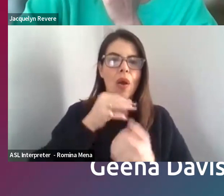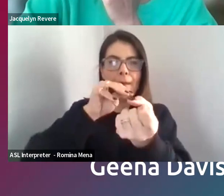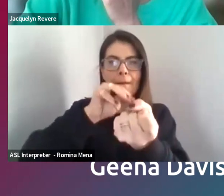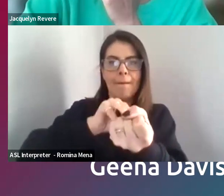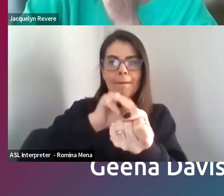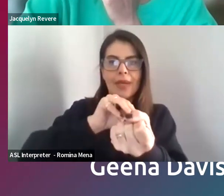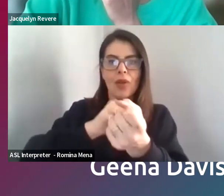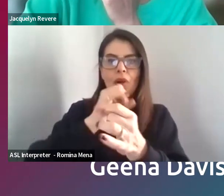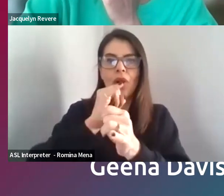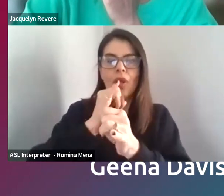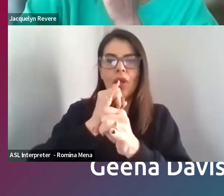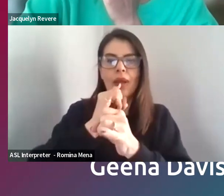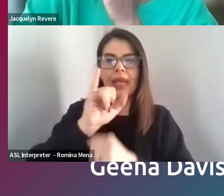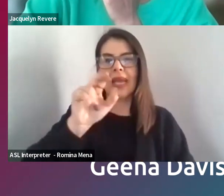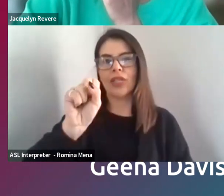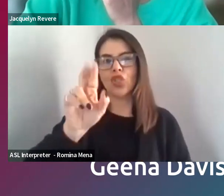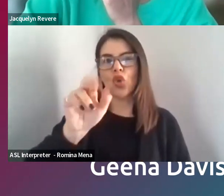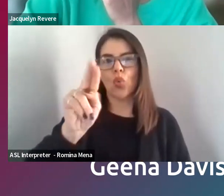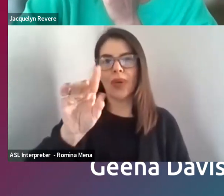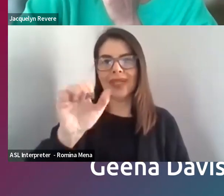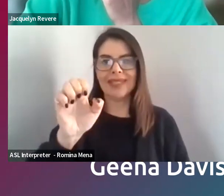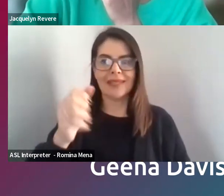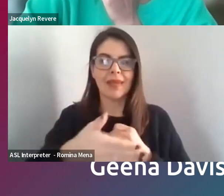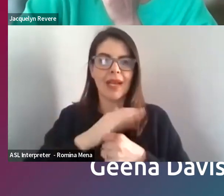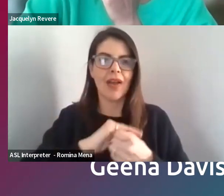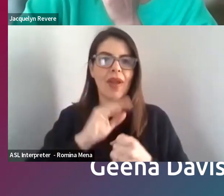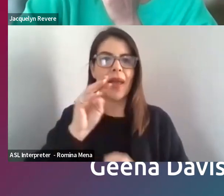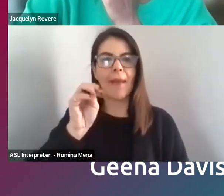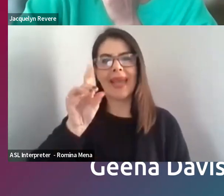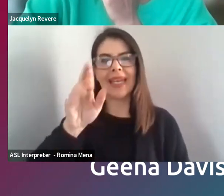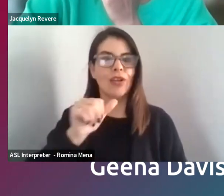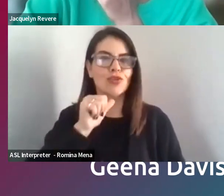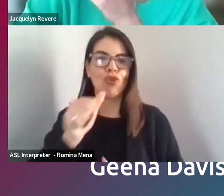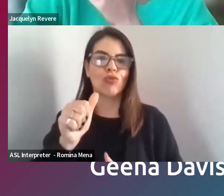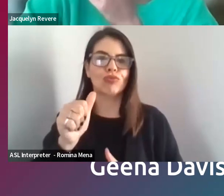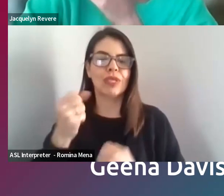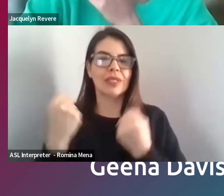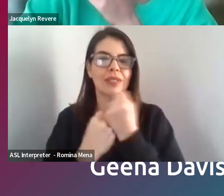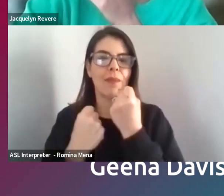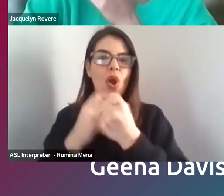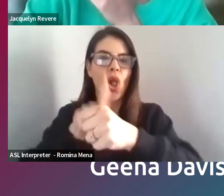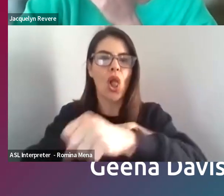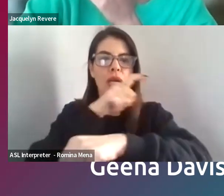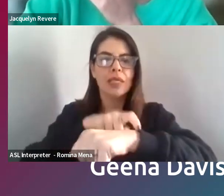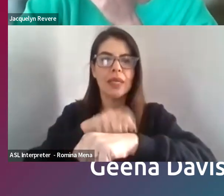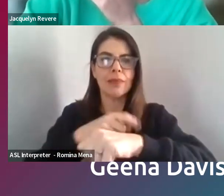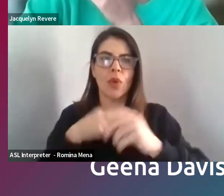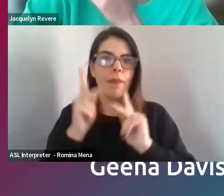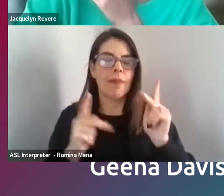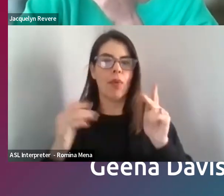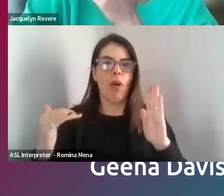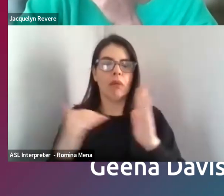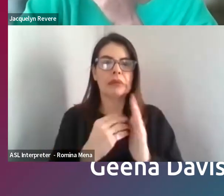our typical medical insurance coverage and Medicare don't cover long-term care. So a lot of people find themselves running up